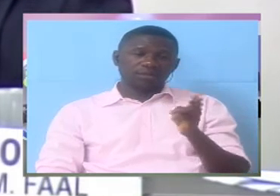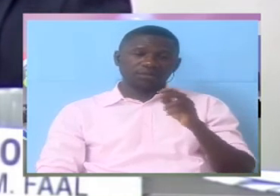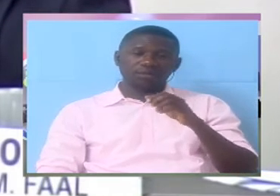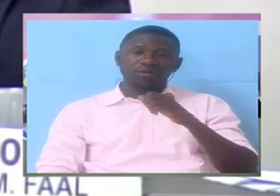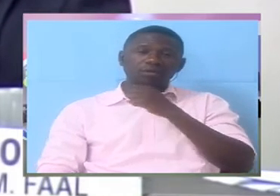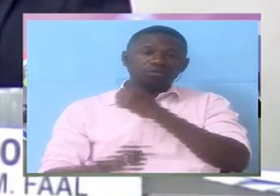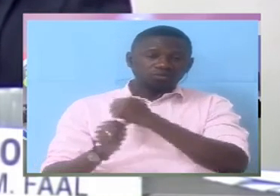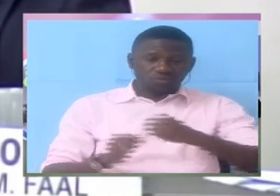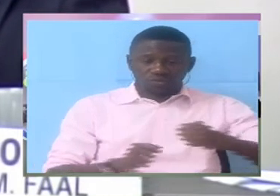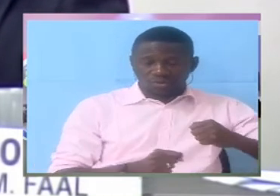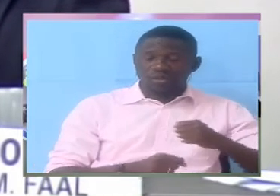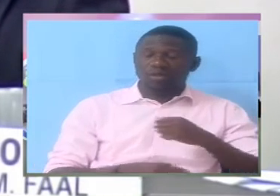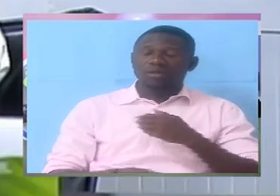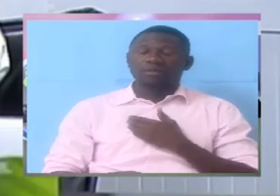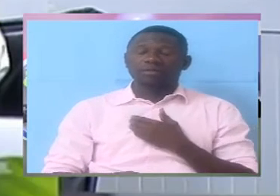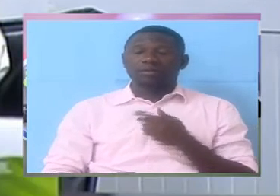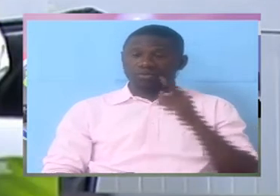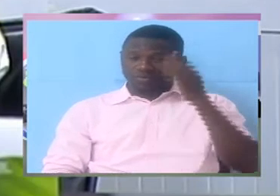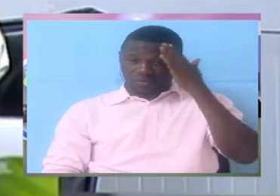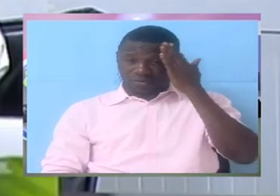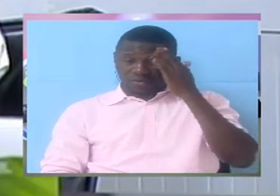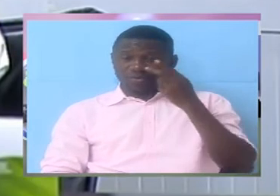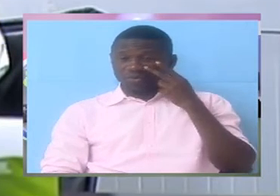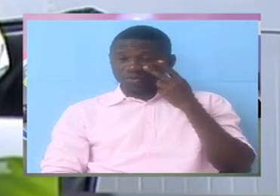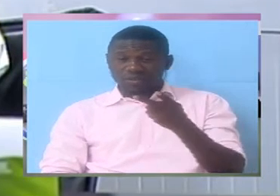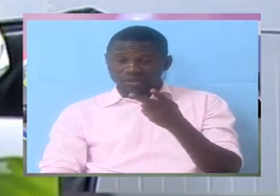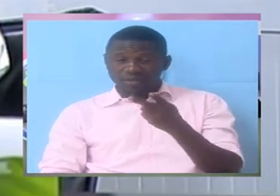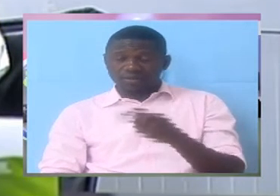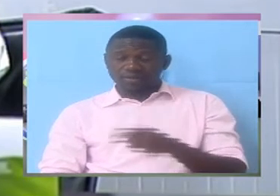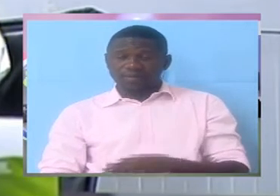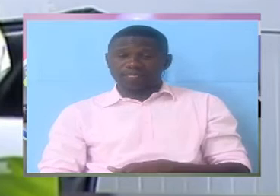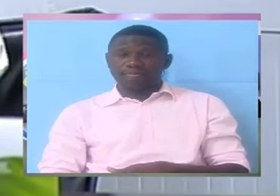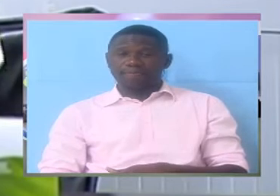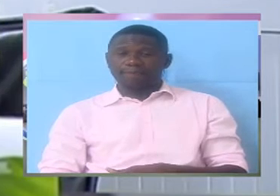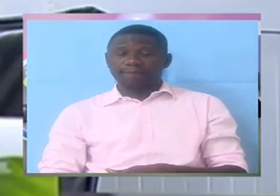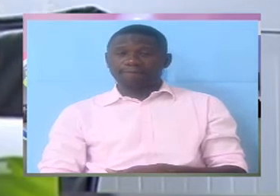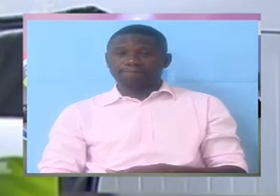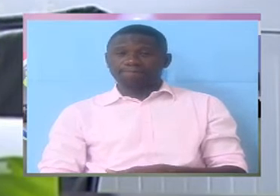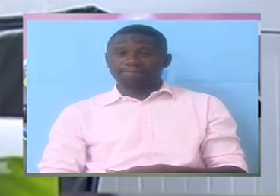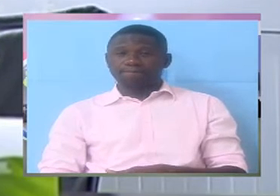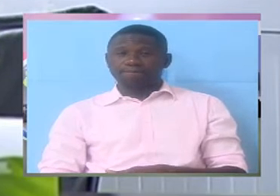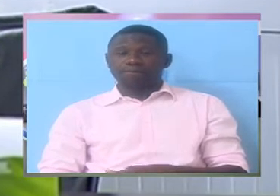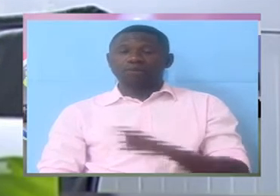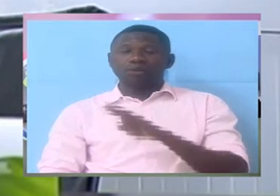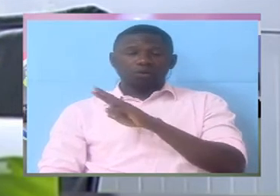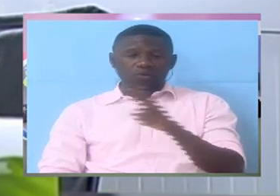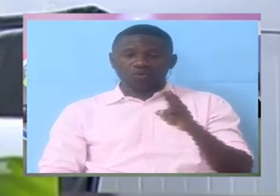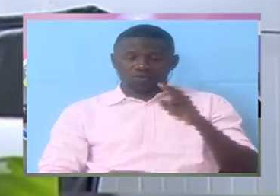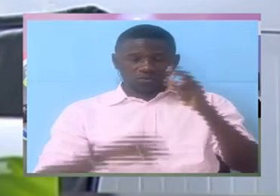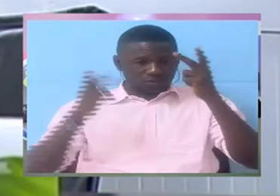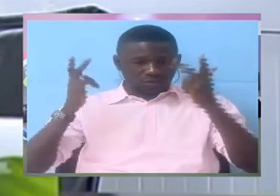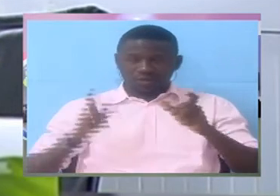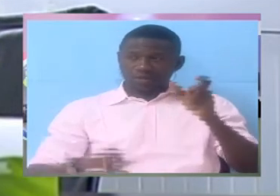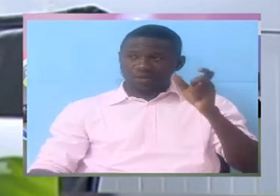lalo jati lo kula gabi be tajire yala fo ye wjele ban. No counsel. Hani counsel.